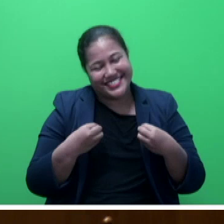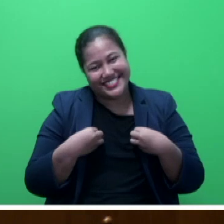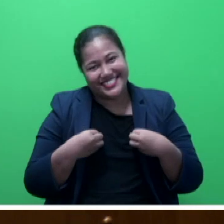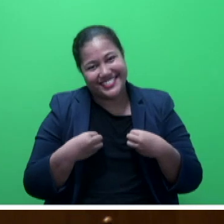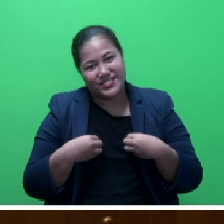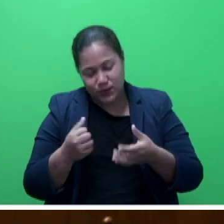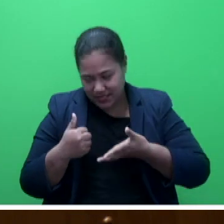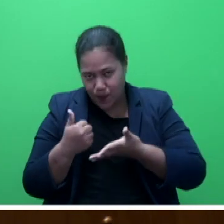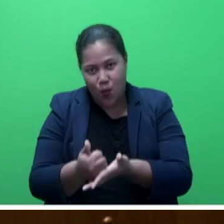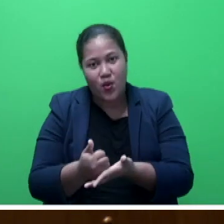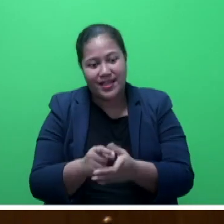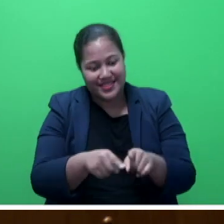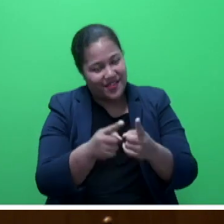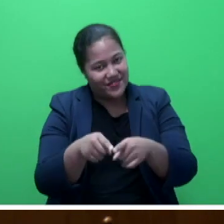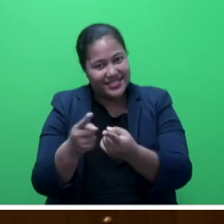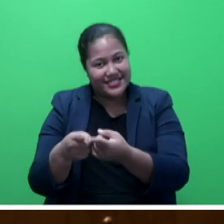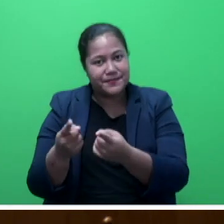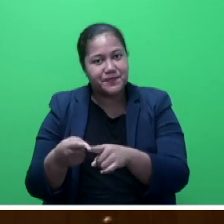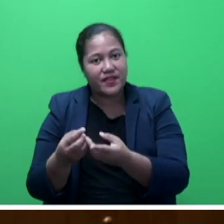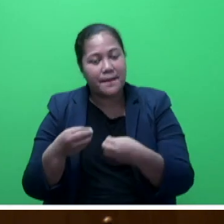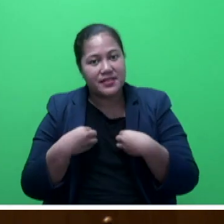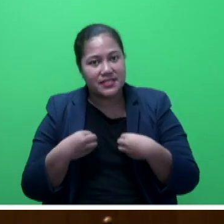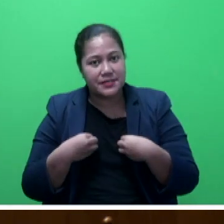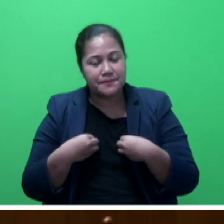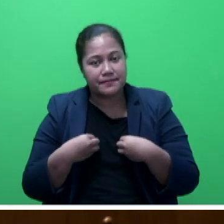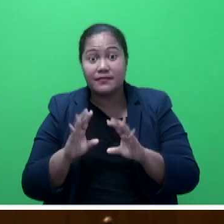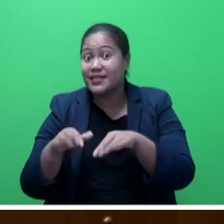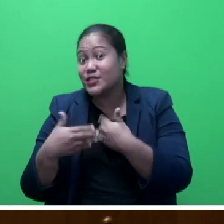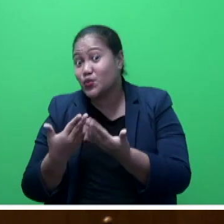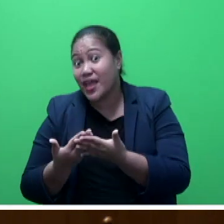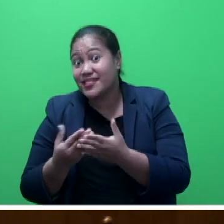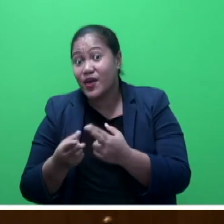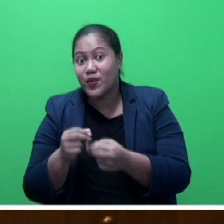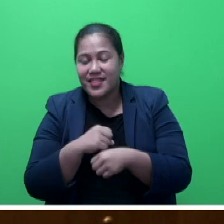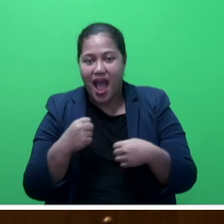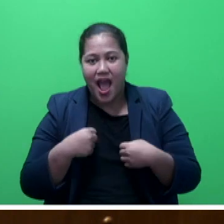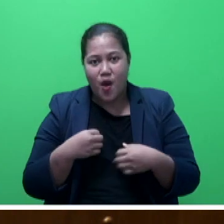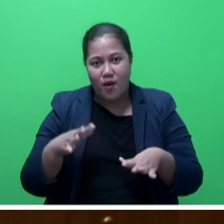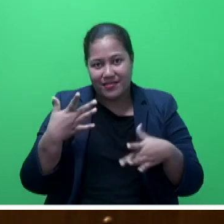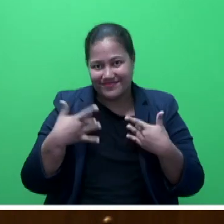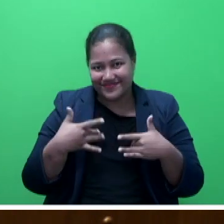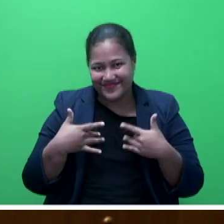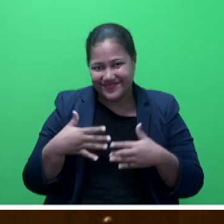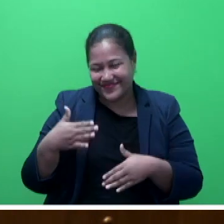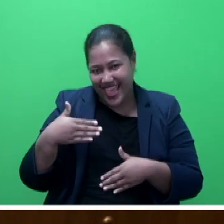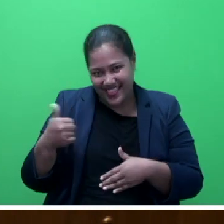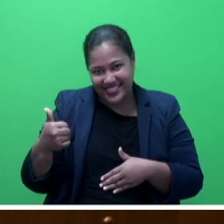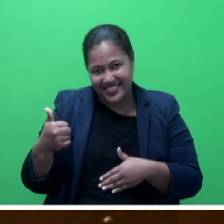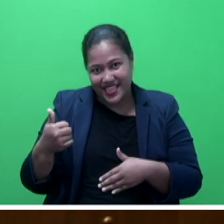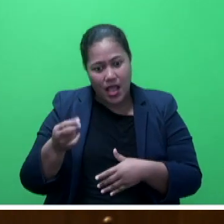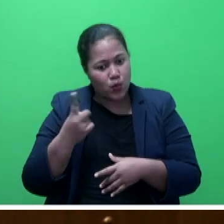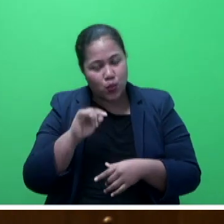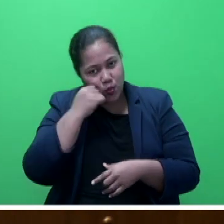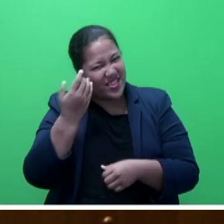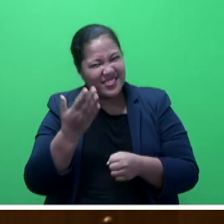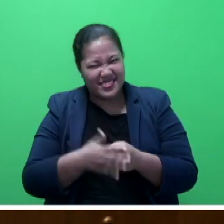medium enterprises, MSMEs, along with our people's well-being. We will never regain the